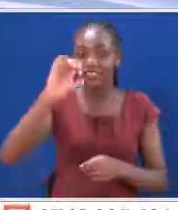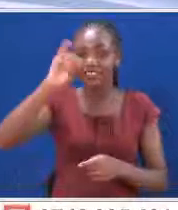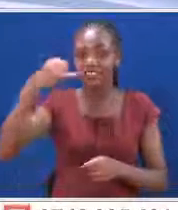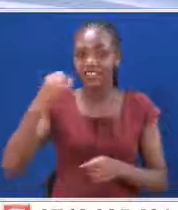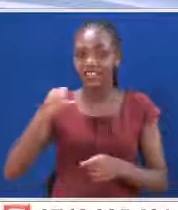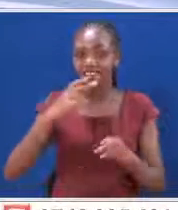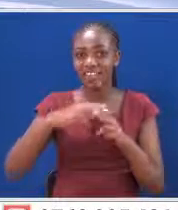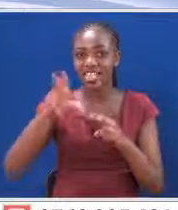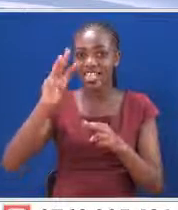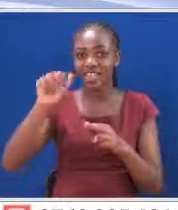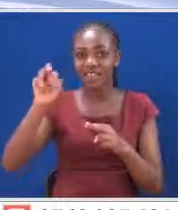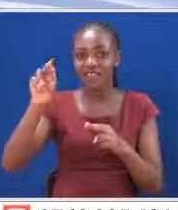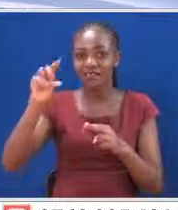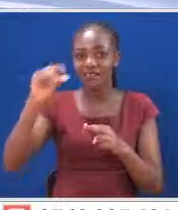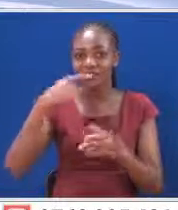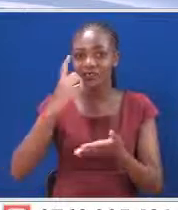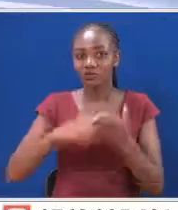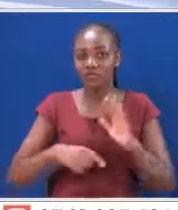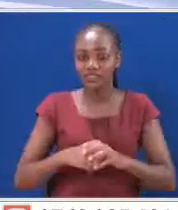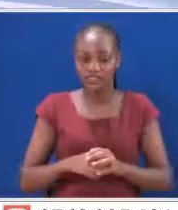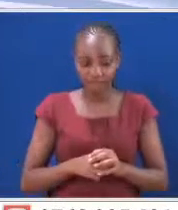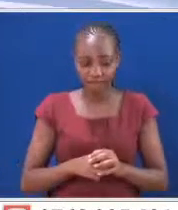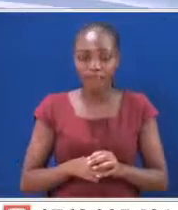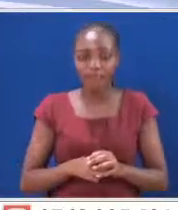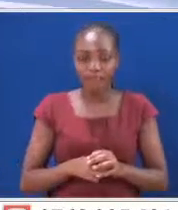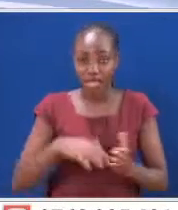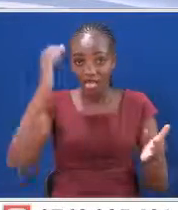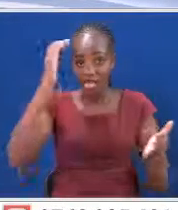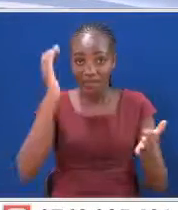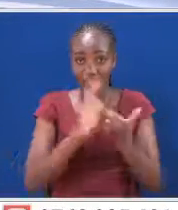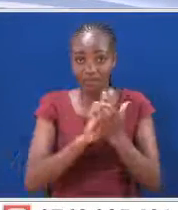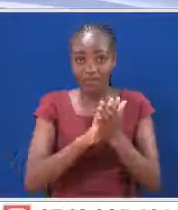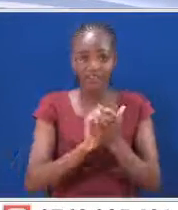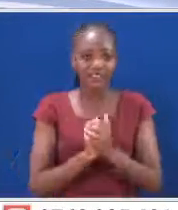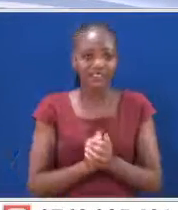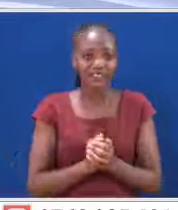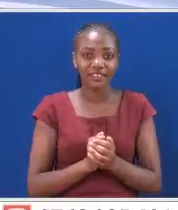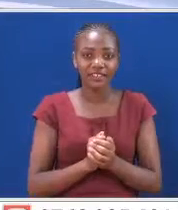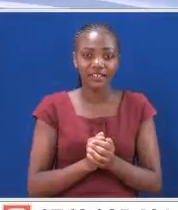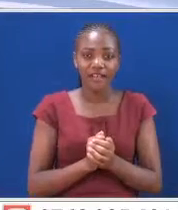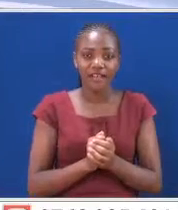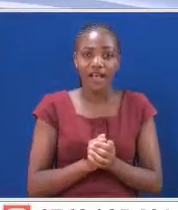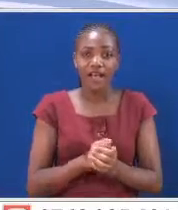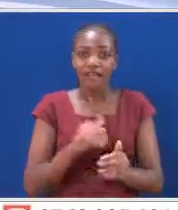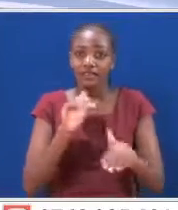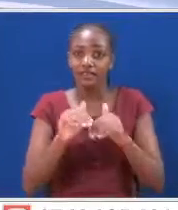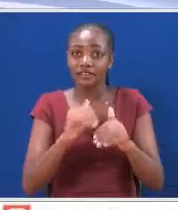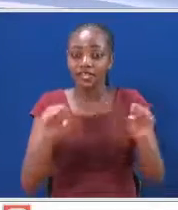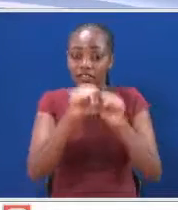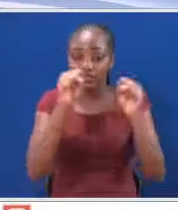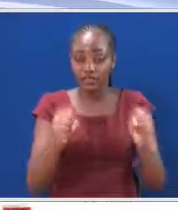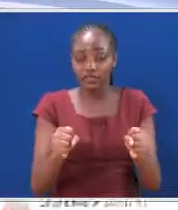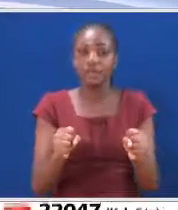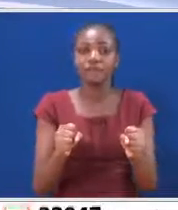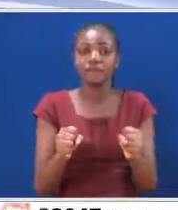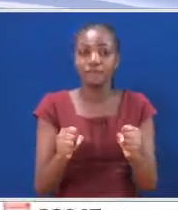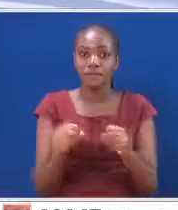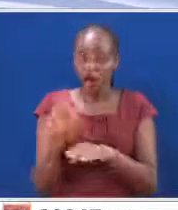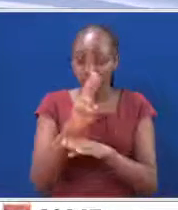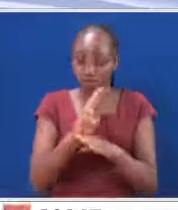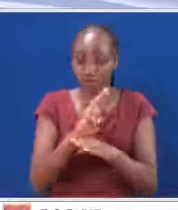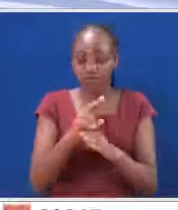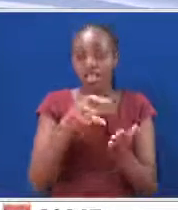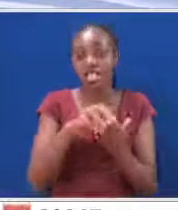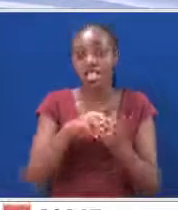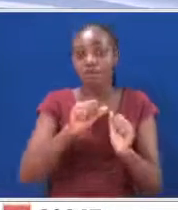Since David Maraga has said that he is optimistic that the electronic system of filing cases will help boost services